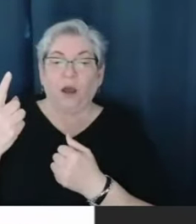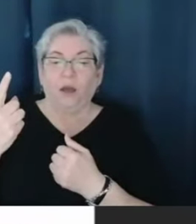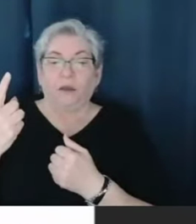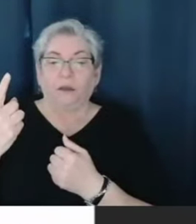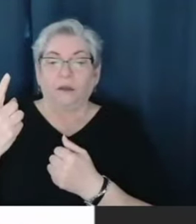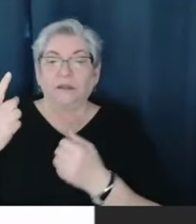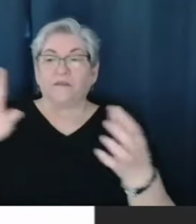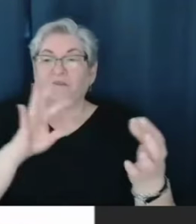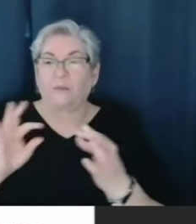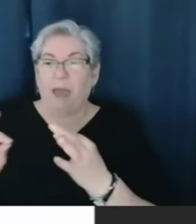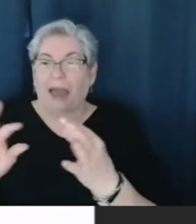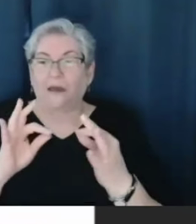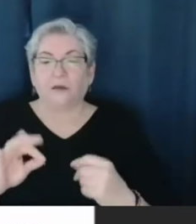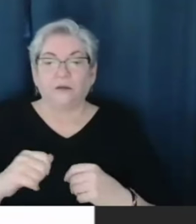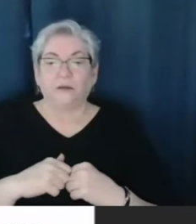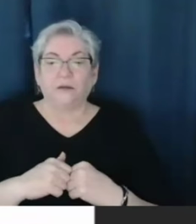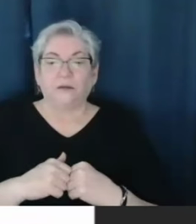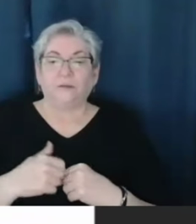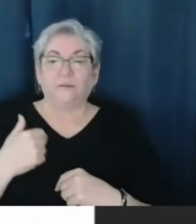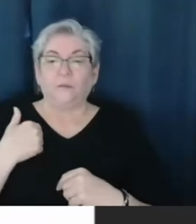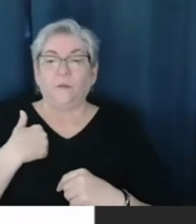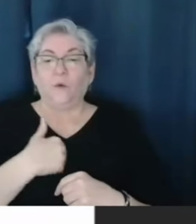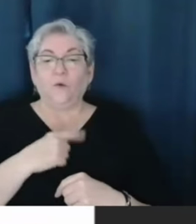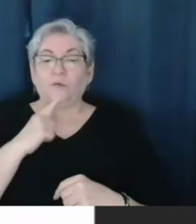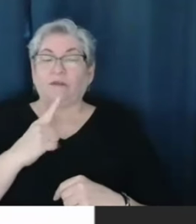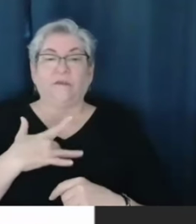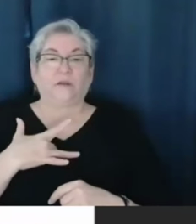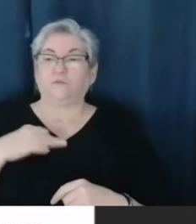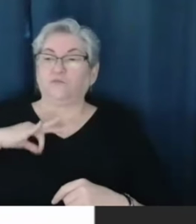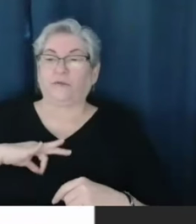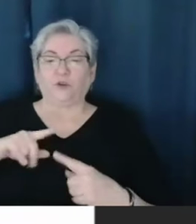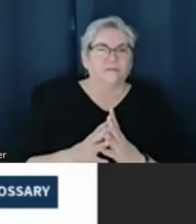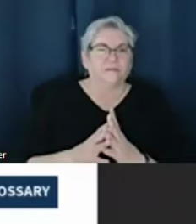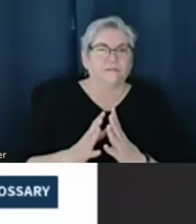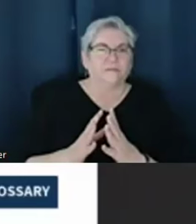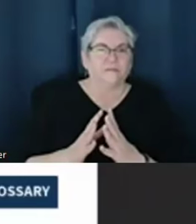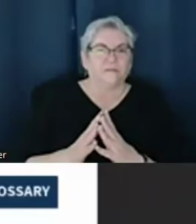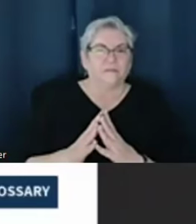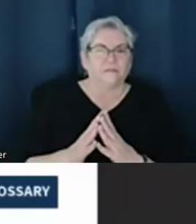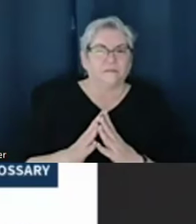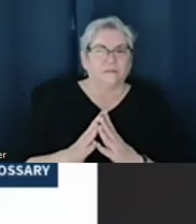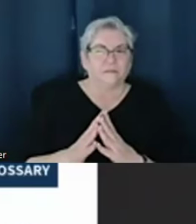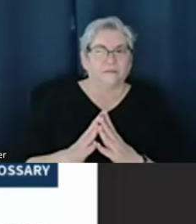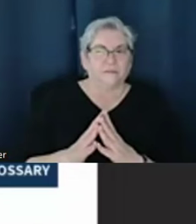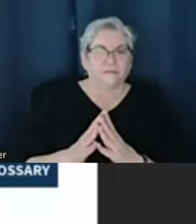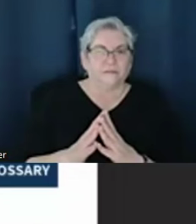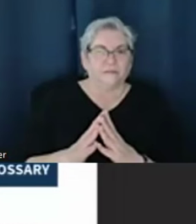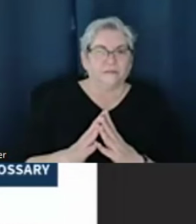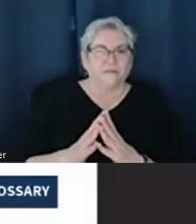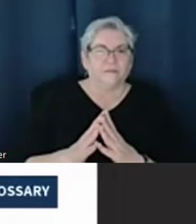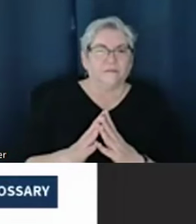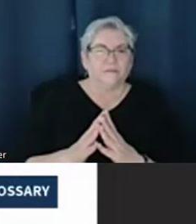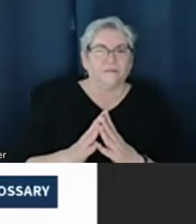We feel privileged to have worked on it, and I feel great digging back into my protection and advocacy roots. Have I been handed the